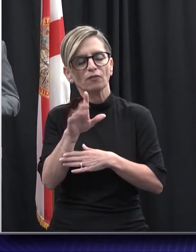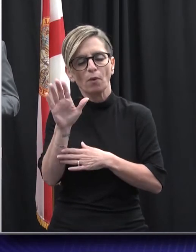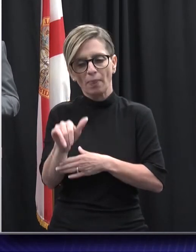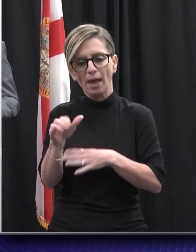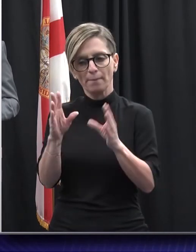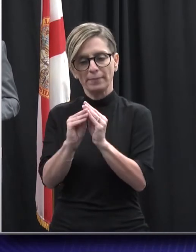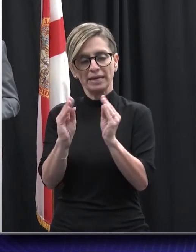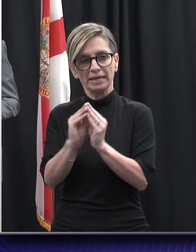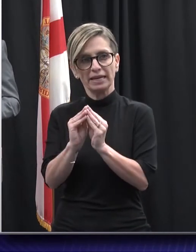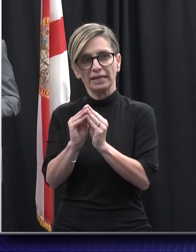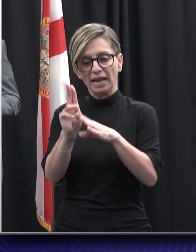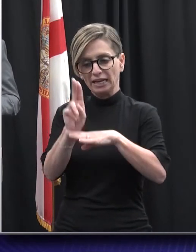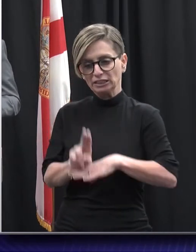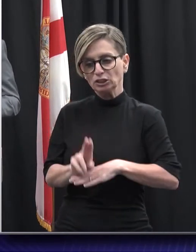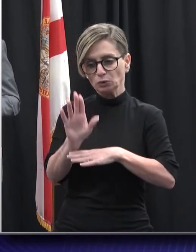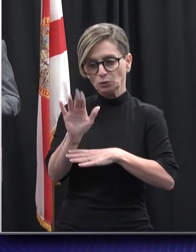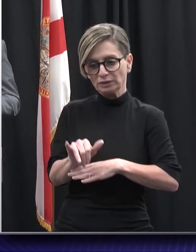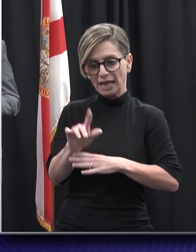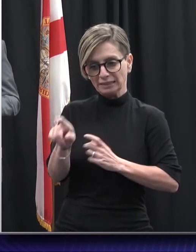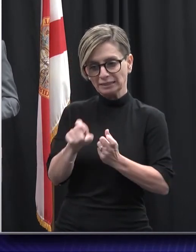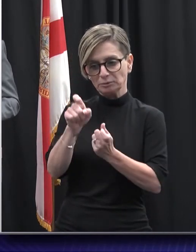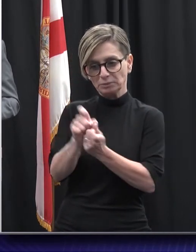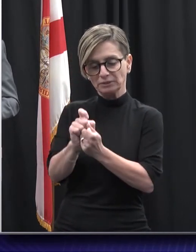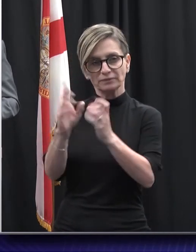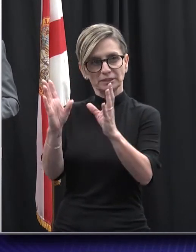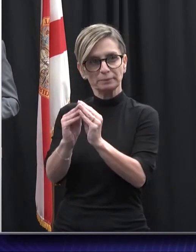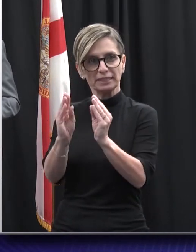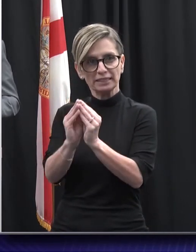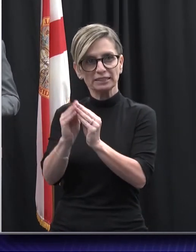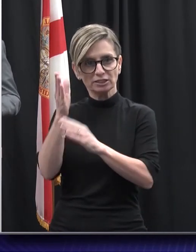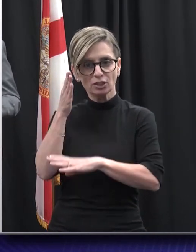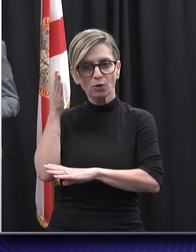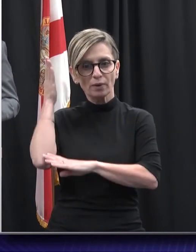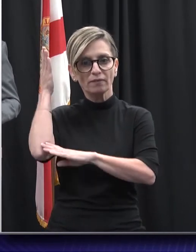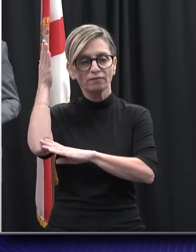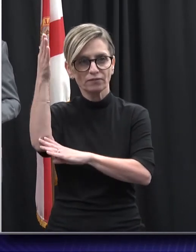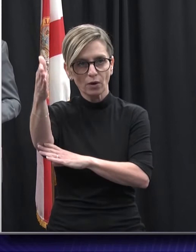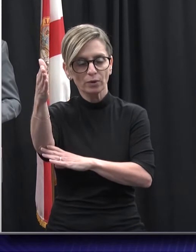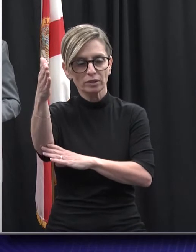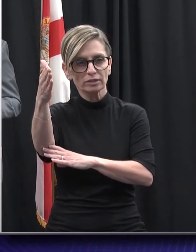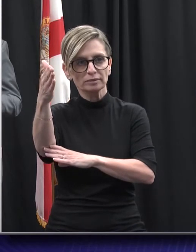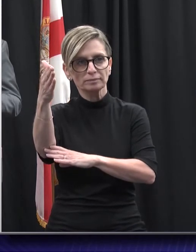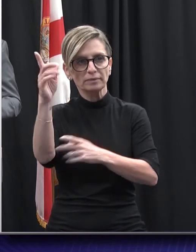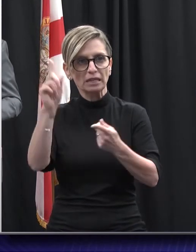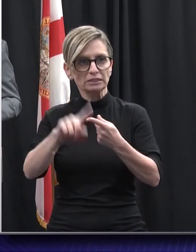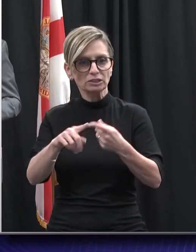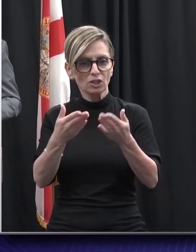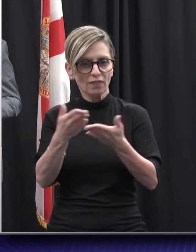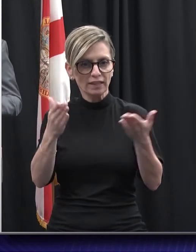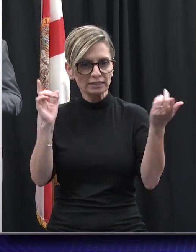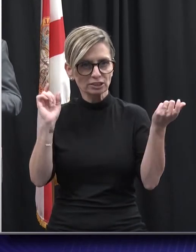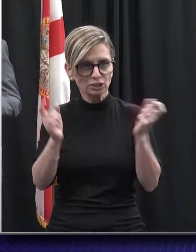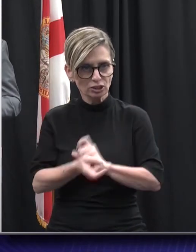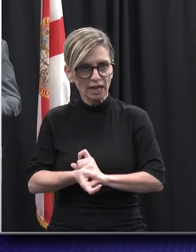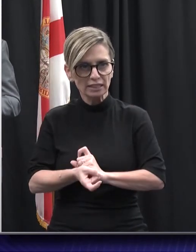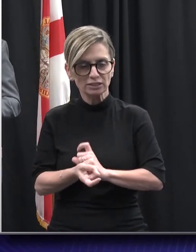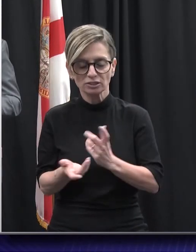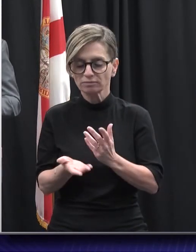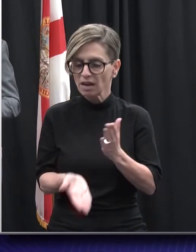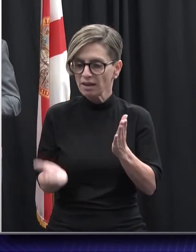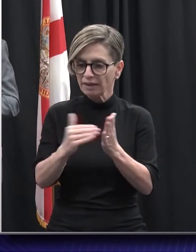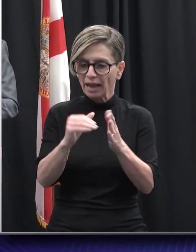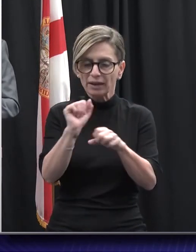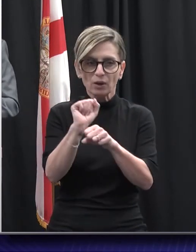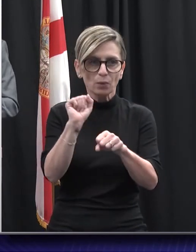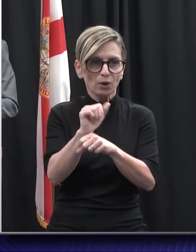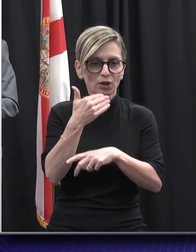using the format for future city council meetings until further notice. It worked well. Again, you